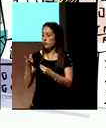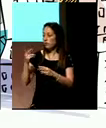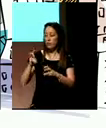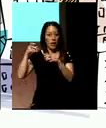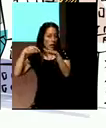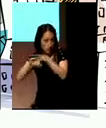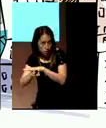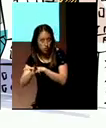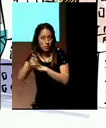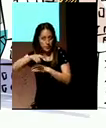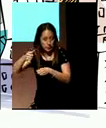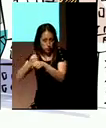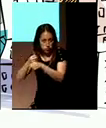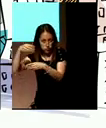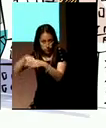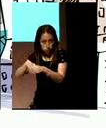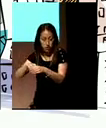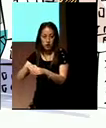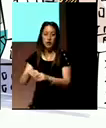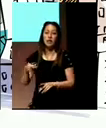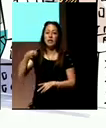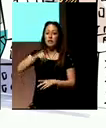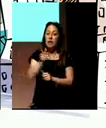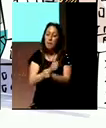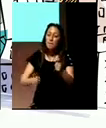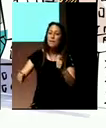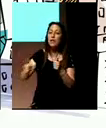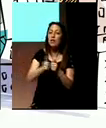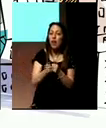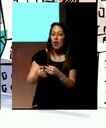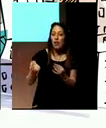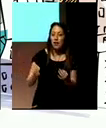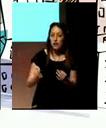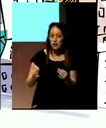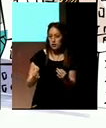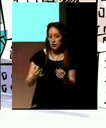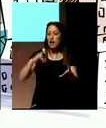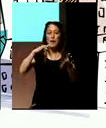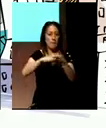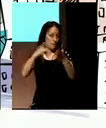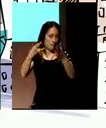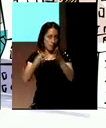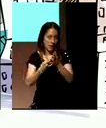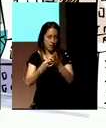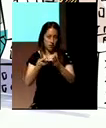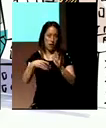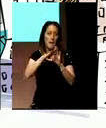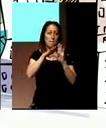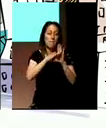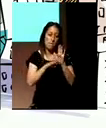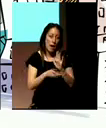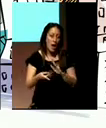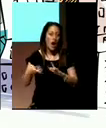manner by which you prioritise is critical. You introduce timescales and budgets. The briefs